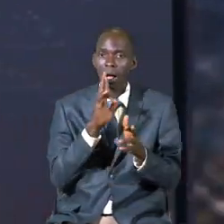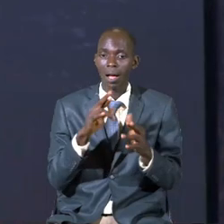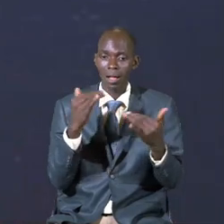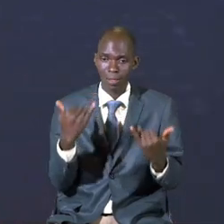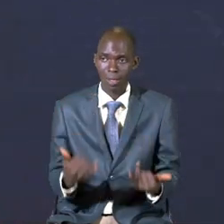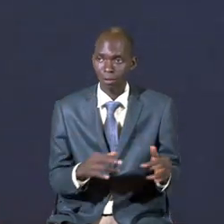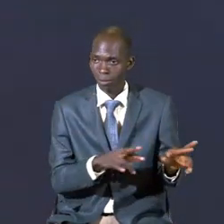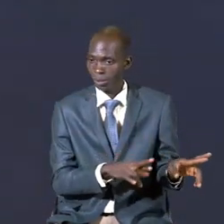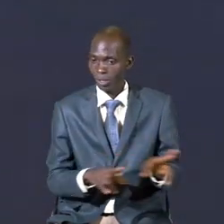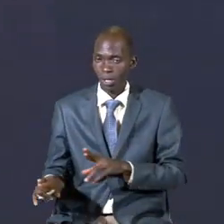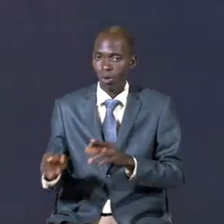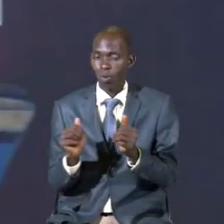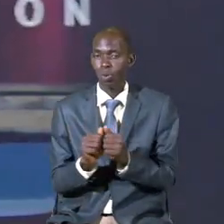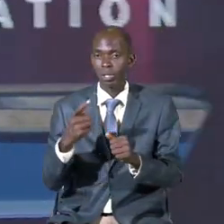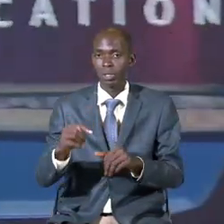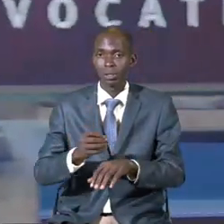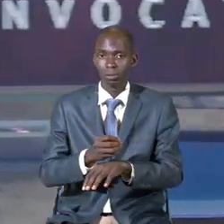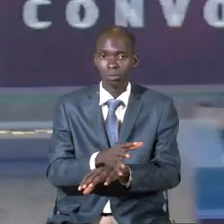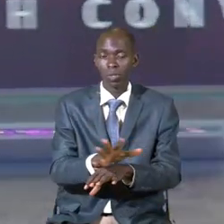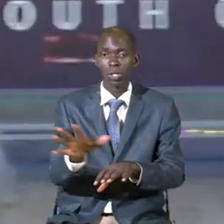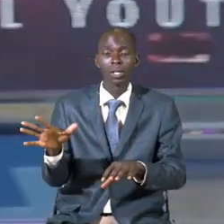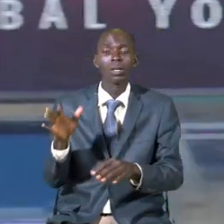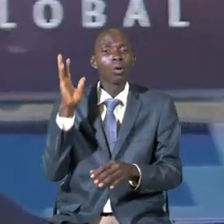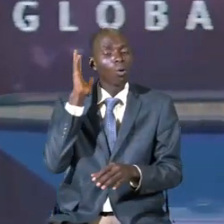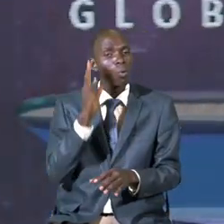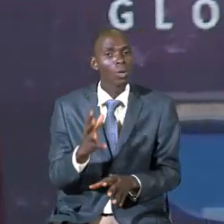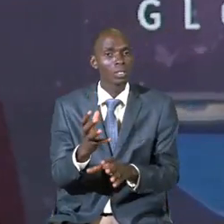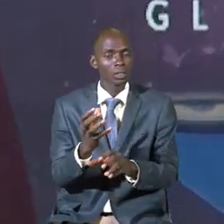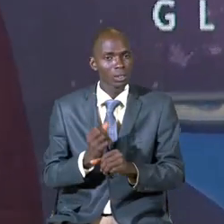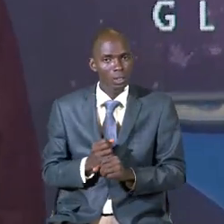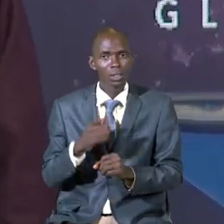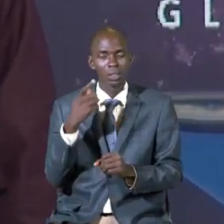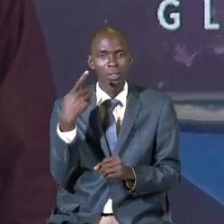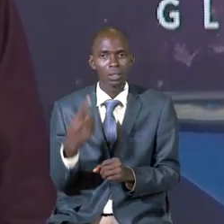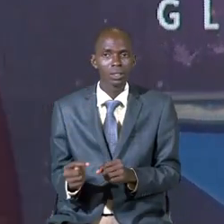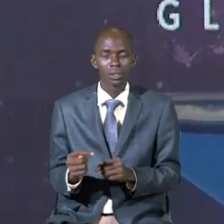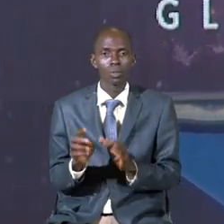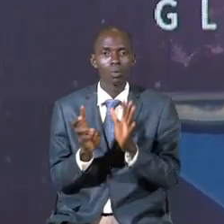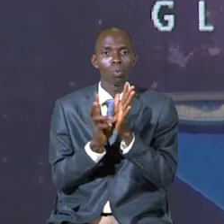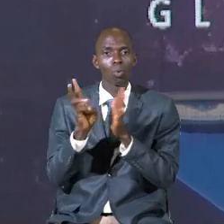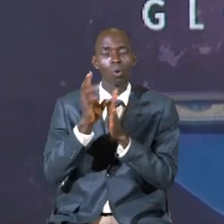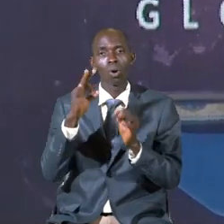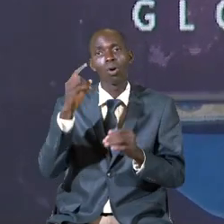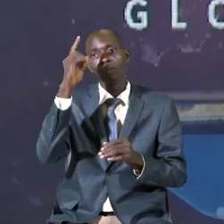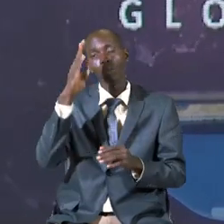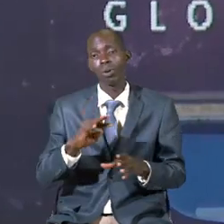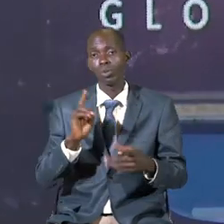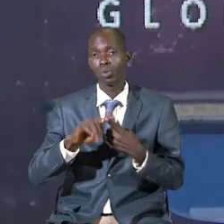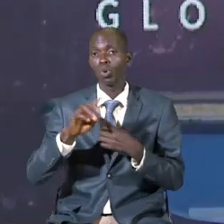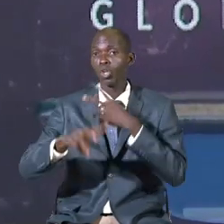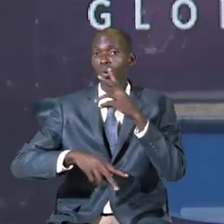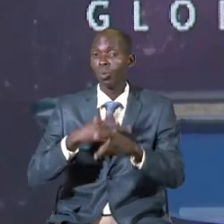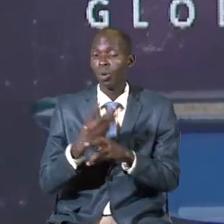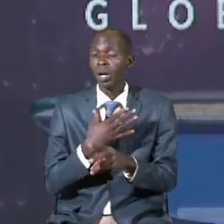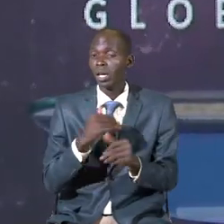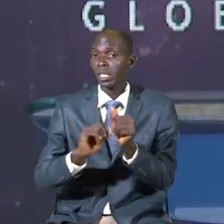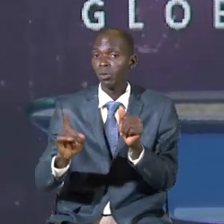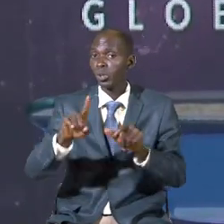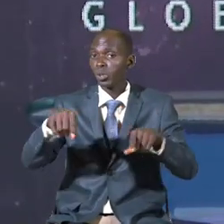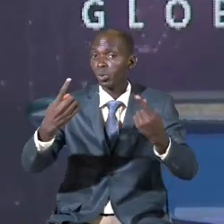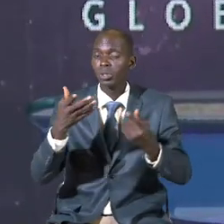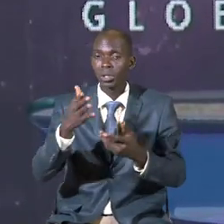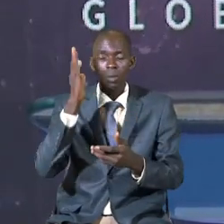take the will of god into the world and everywhere you go there will be improvements in